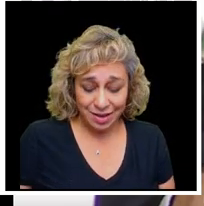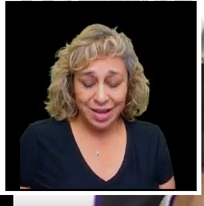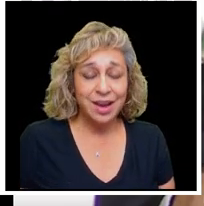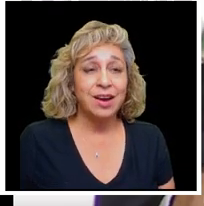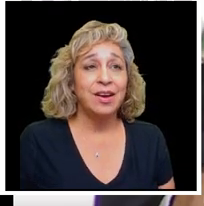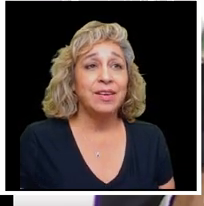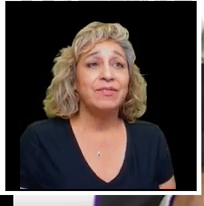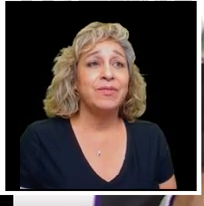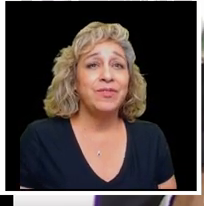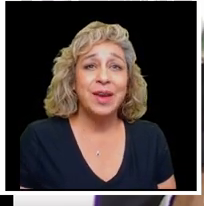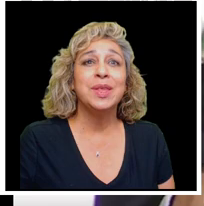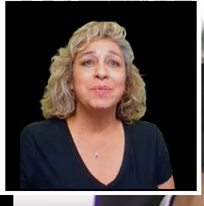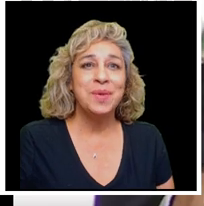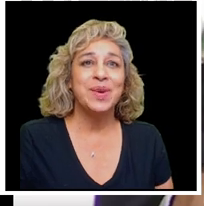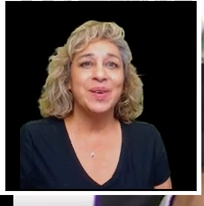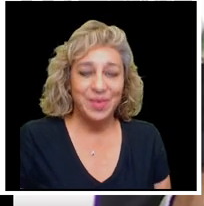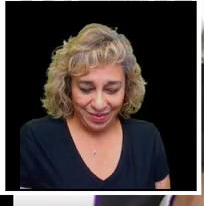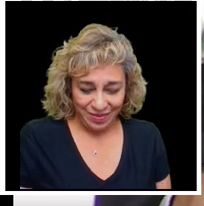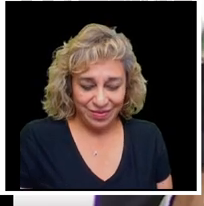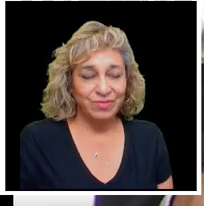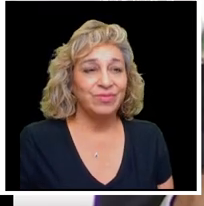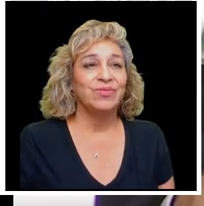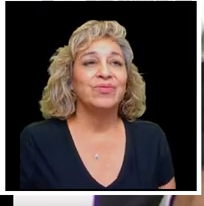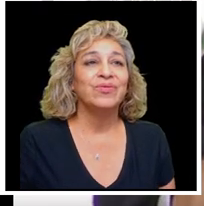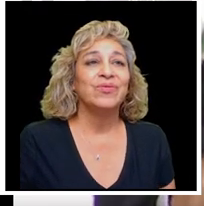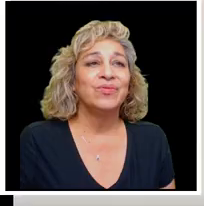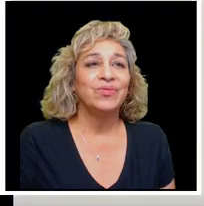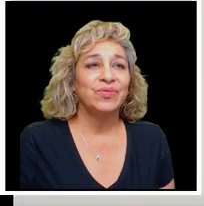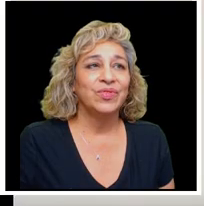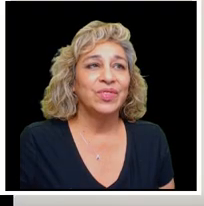and family member